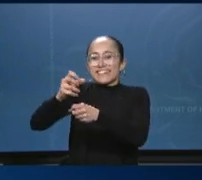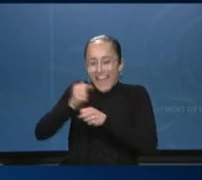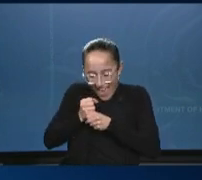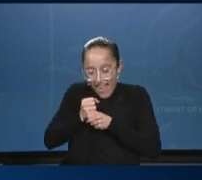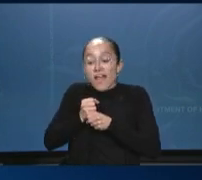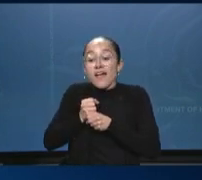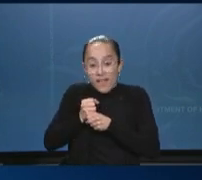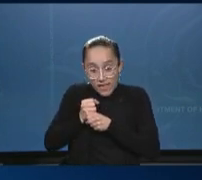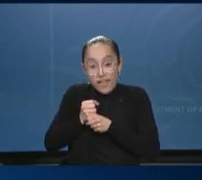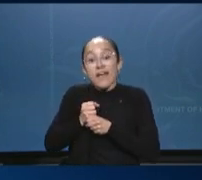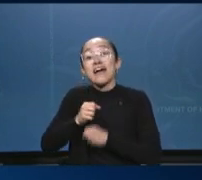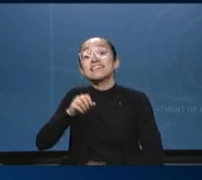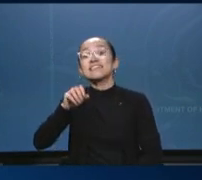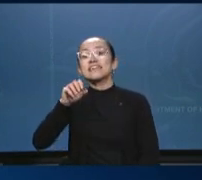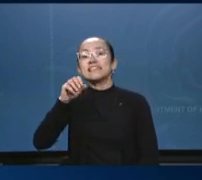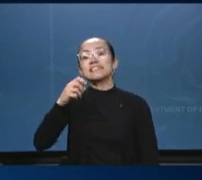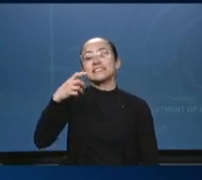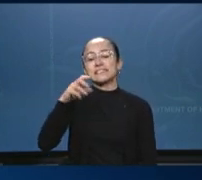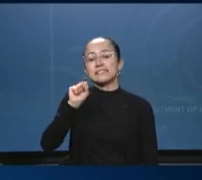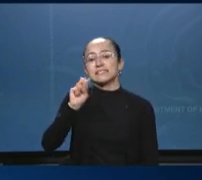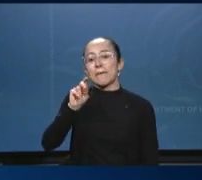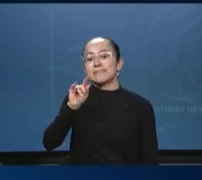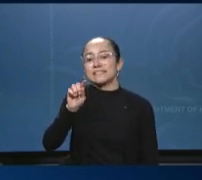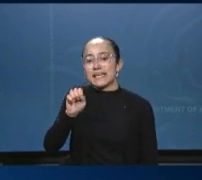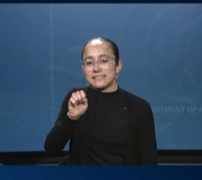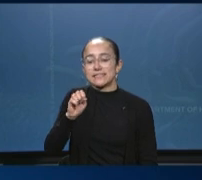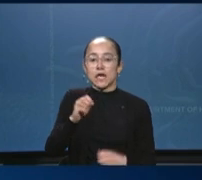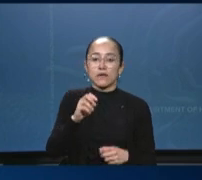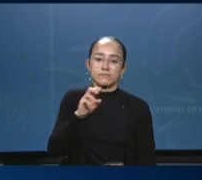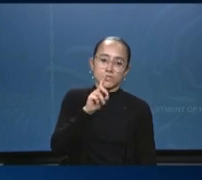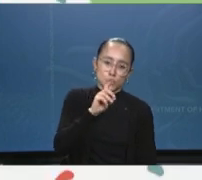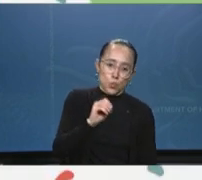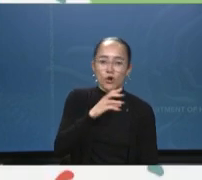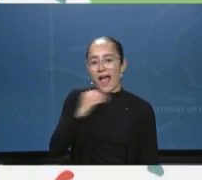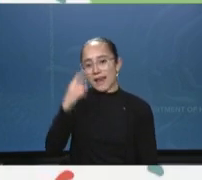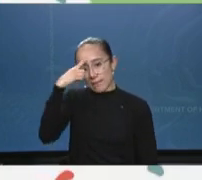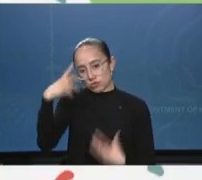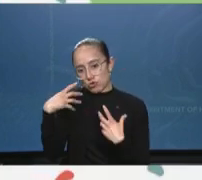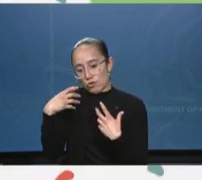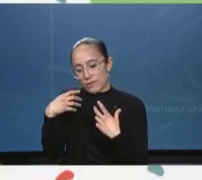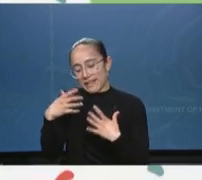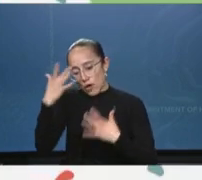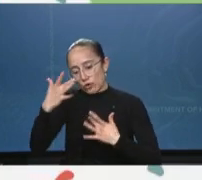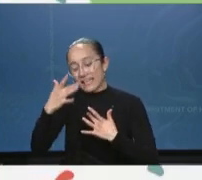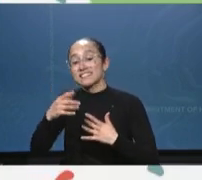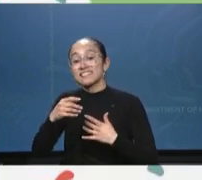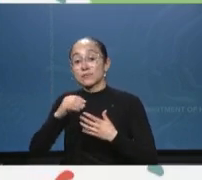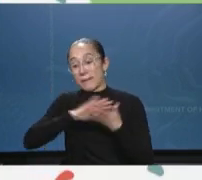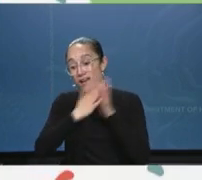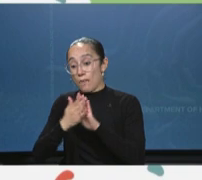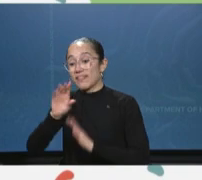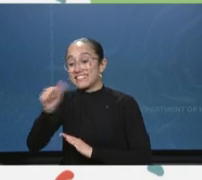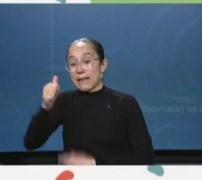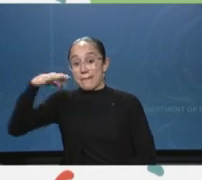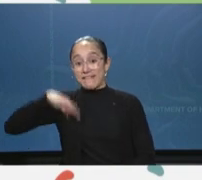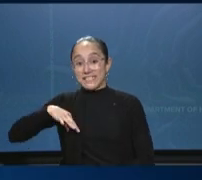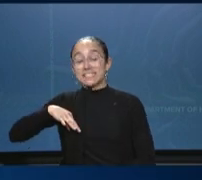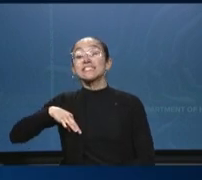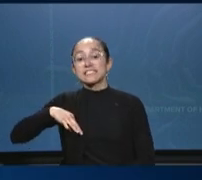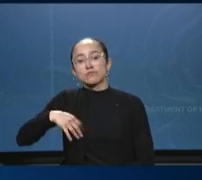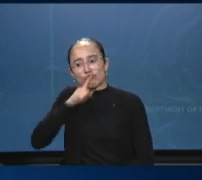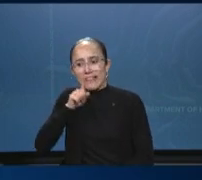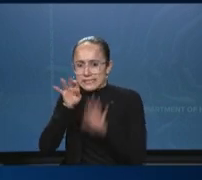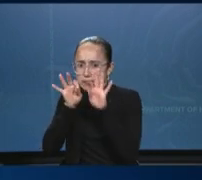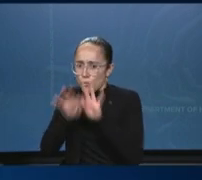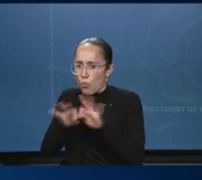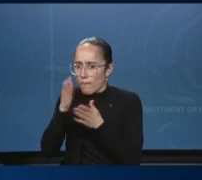to get substance use disorder and mental illness as part of one of the 10 essential benefits. And that's been an incredibly important part of this.